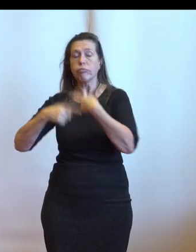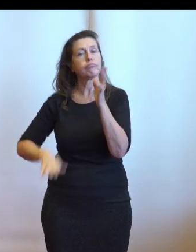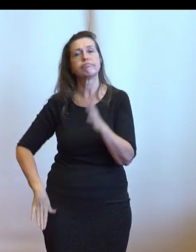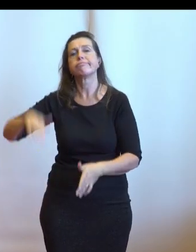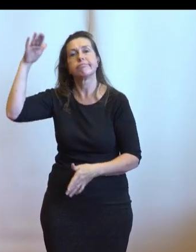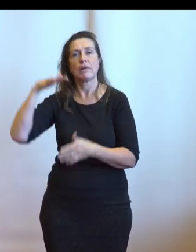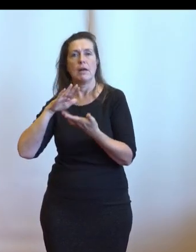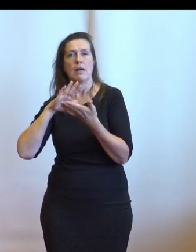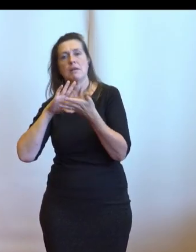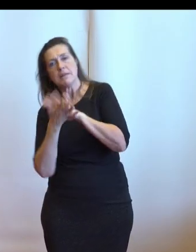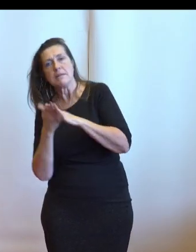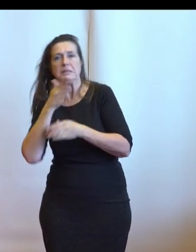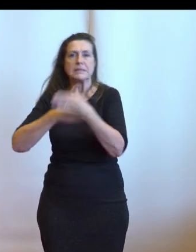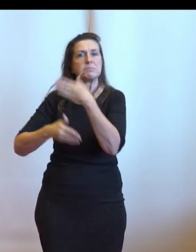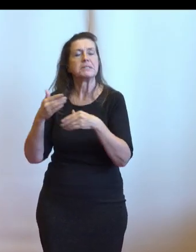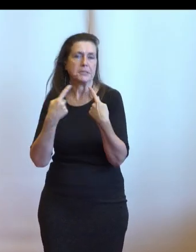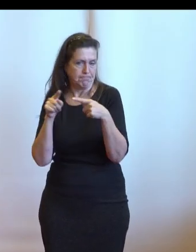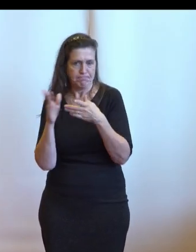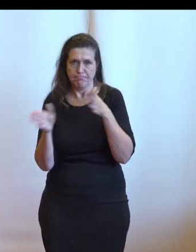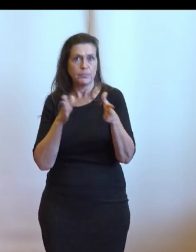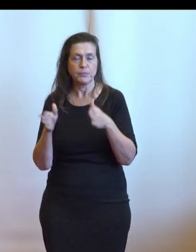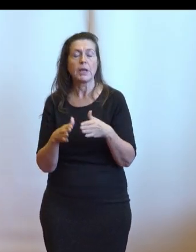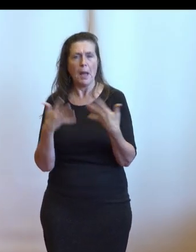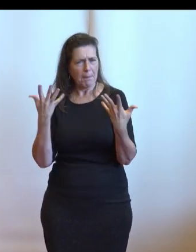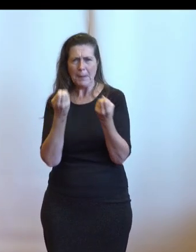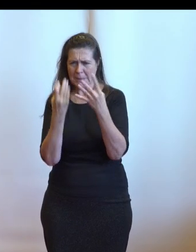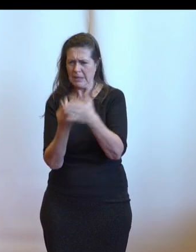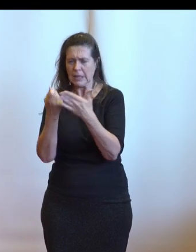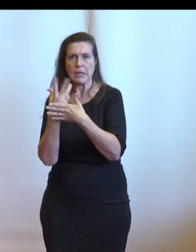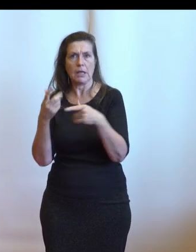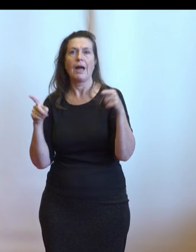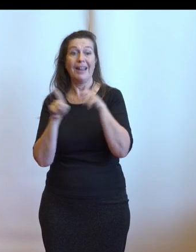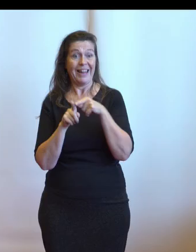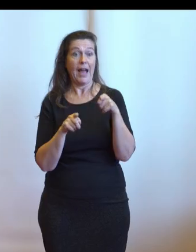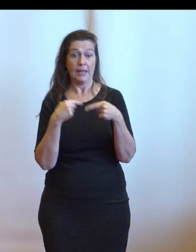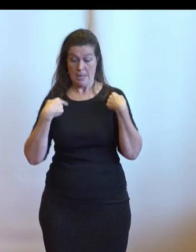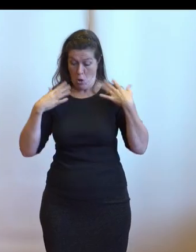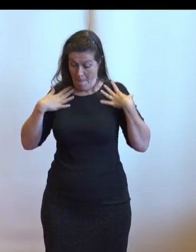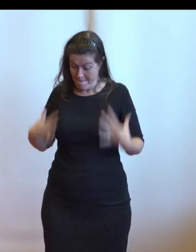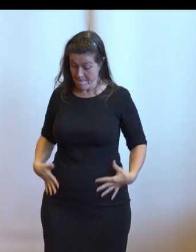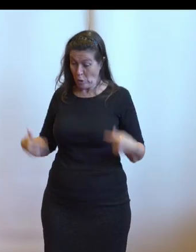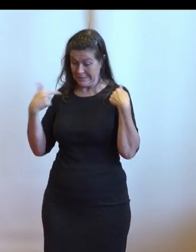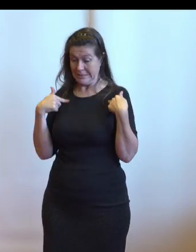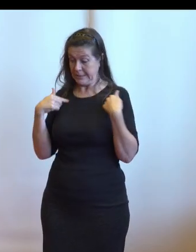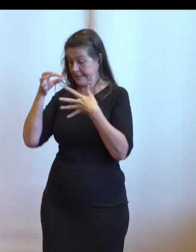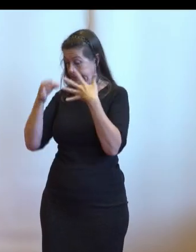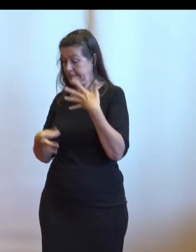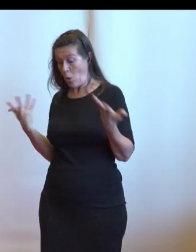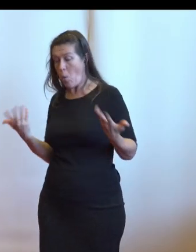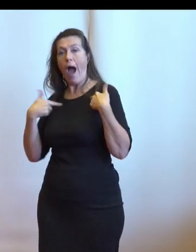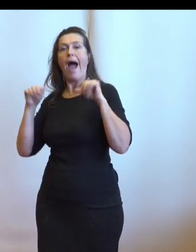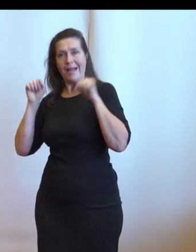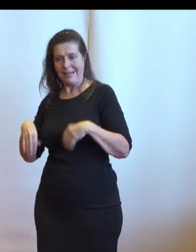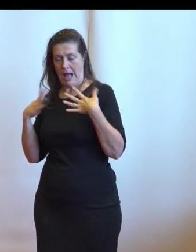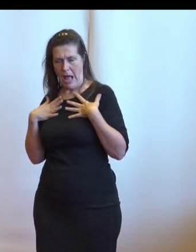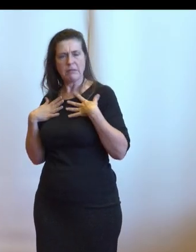Organization's definition of disability is a mismatch in interaction between the features of a person's body and the features of the environment in which